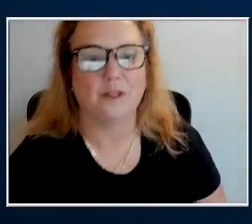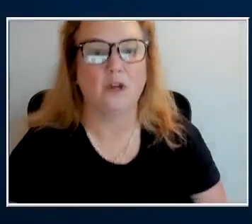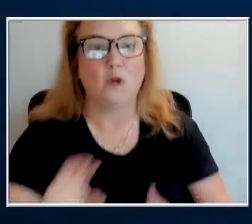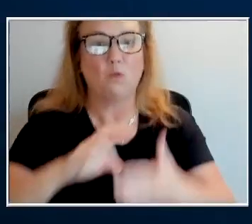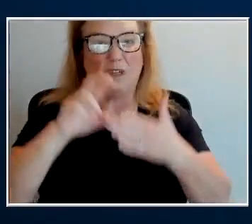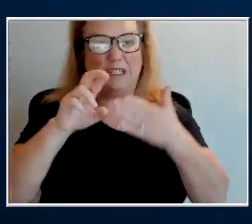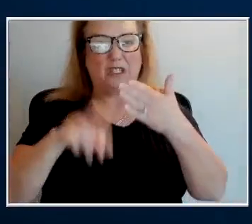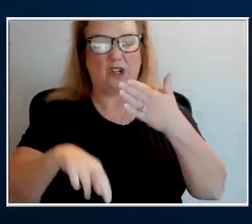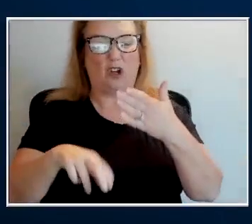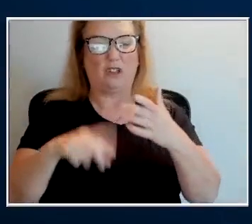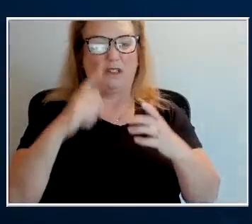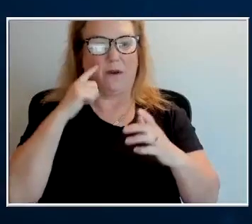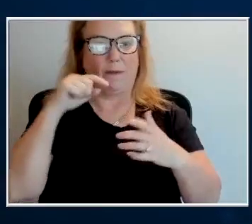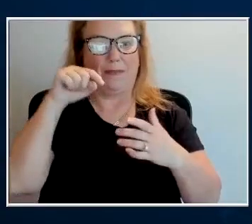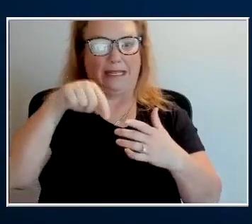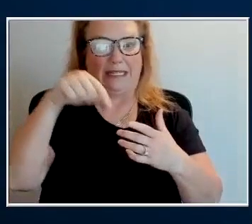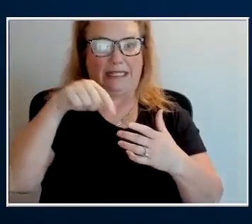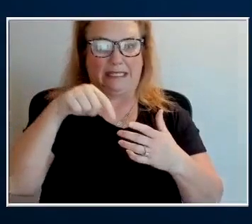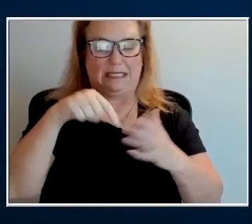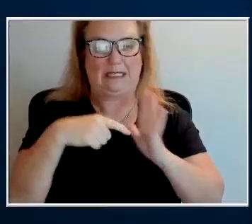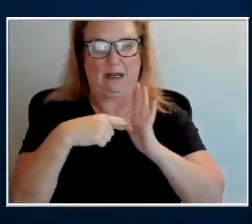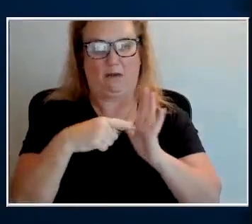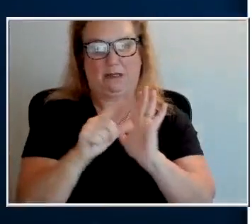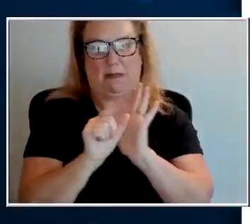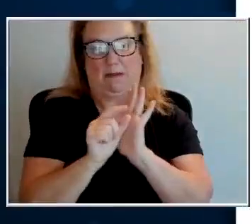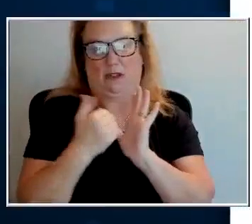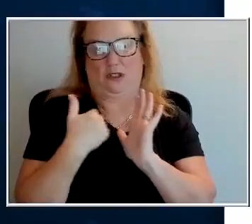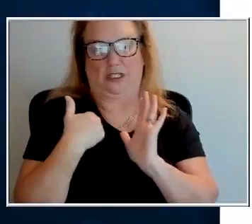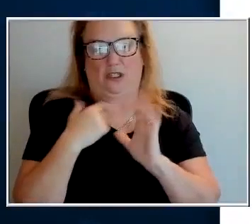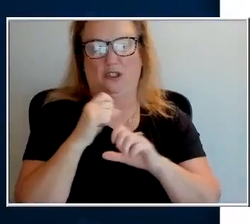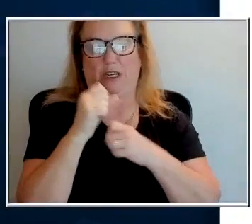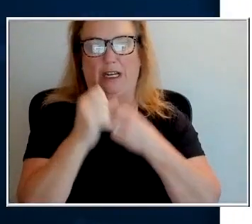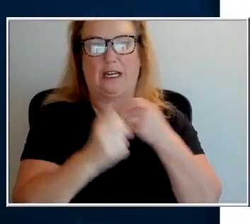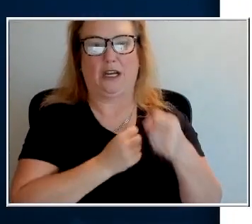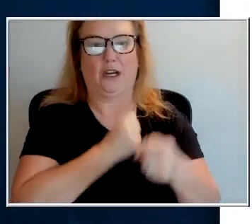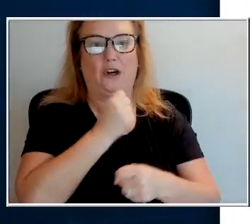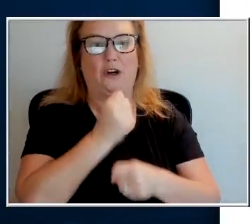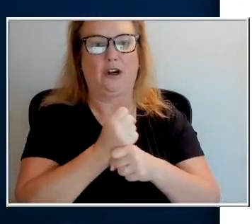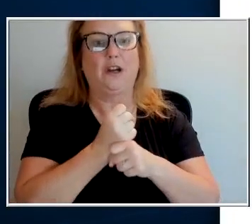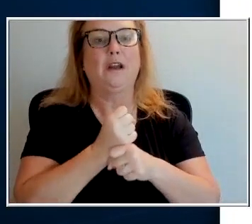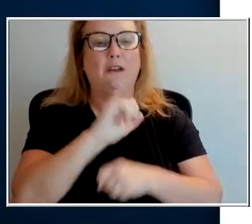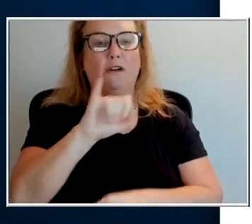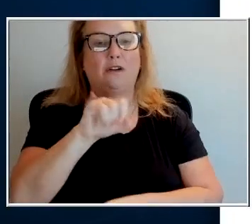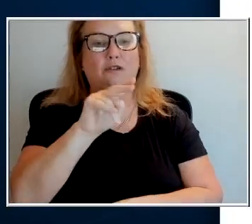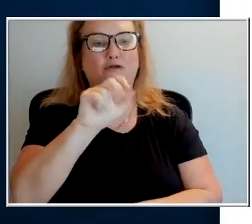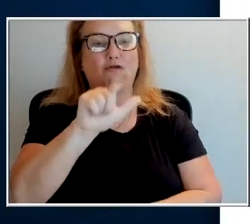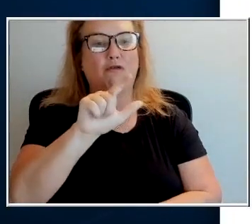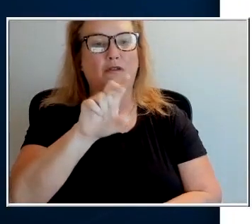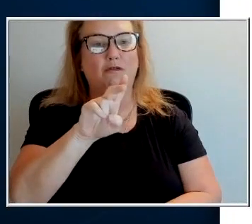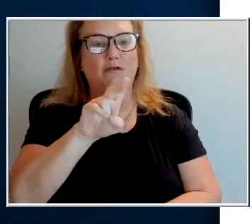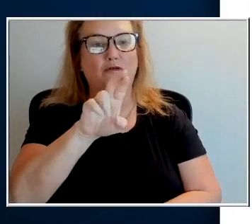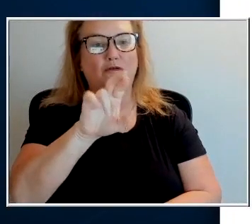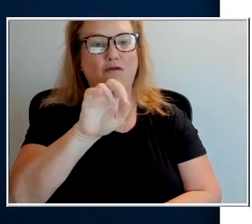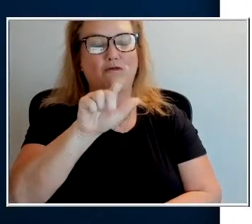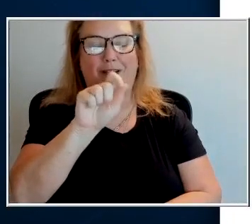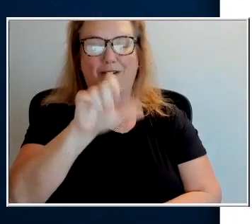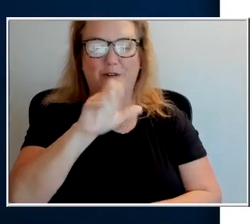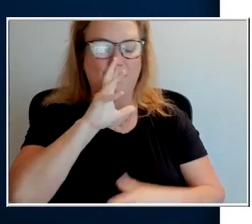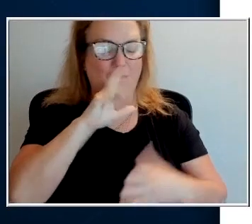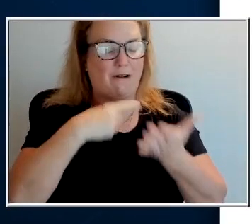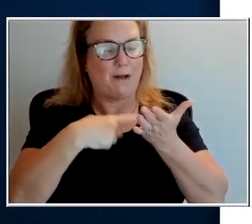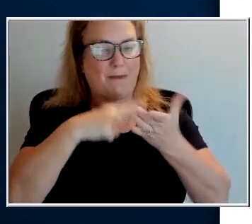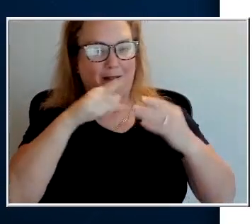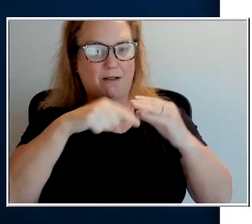randomized phase 2 trial were published earlier this year in the Journal of Urology. And today we're diving into what those